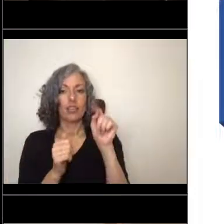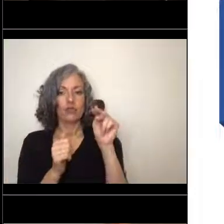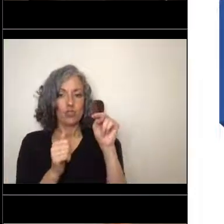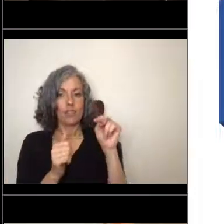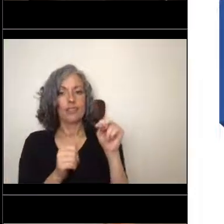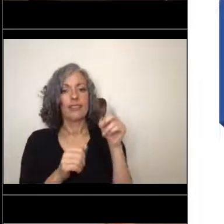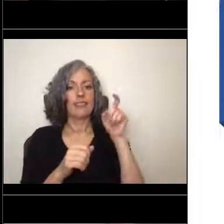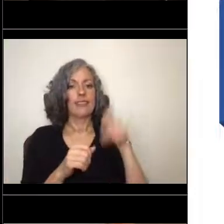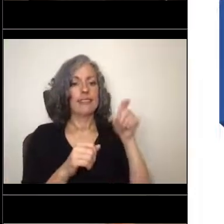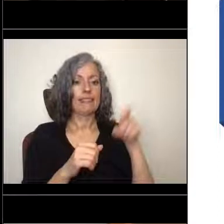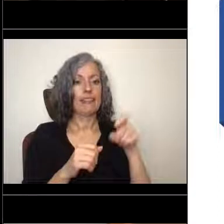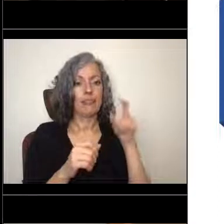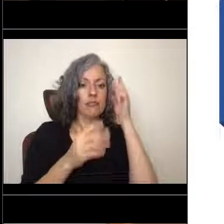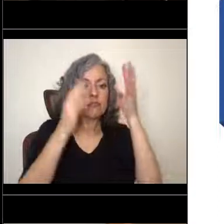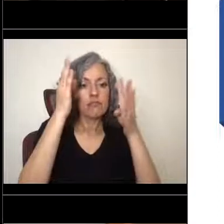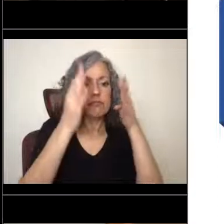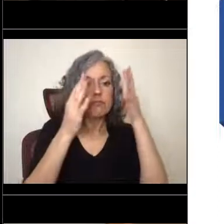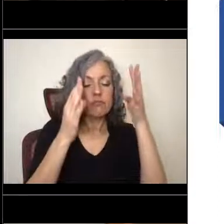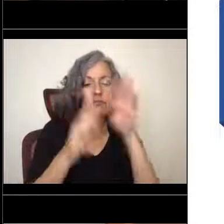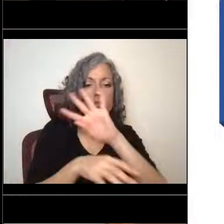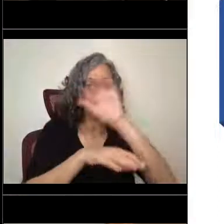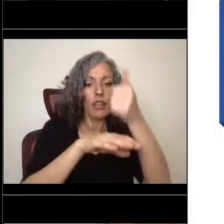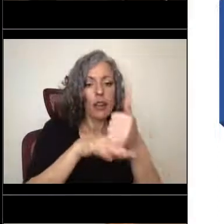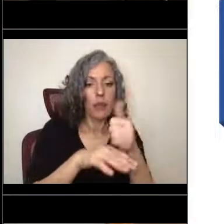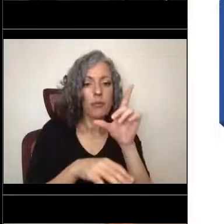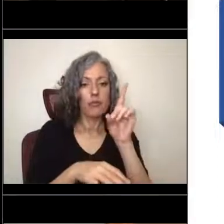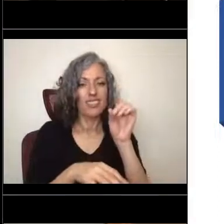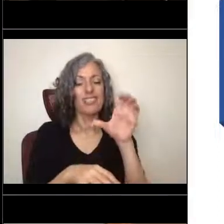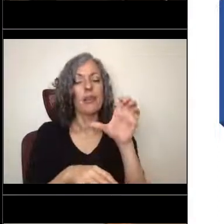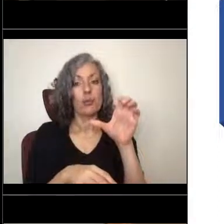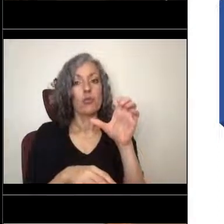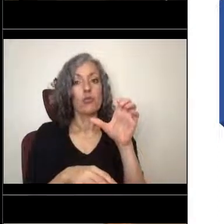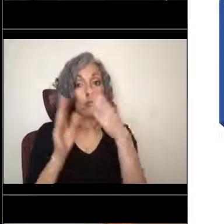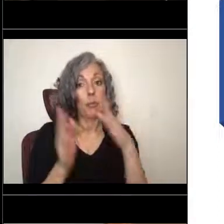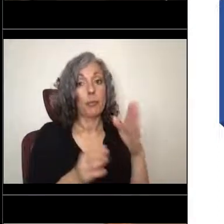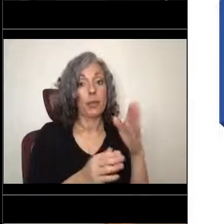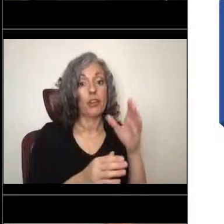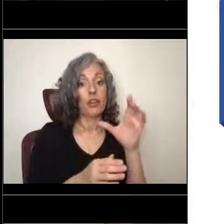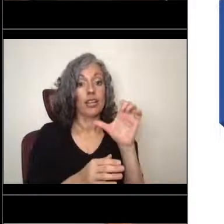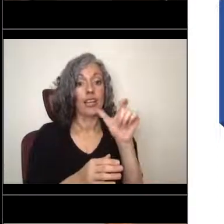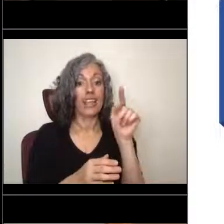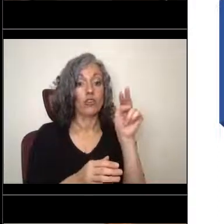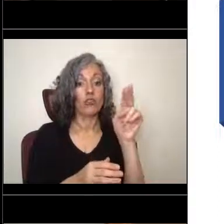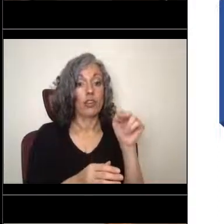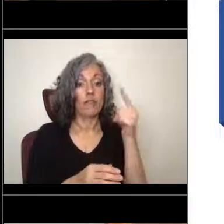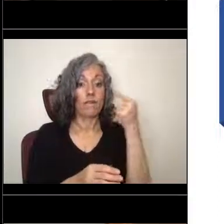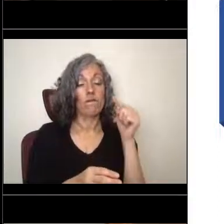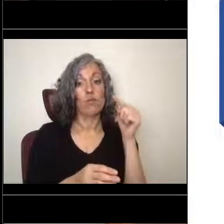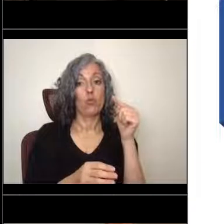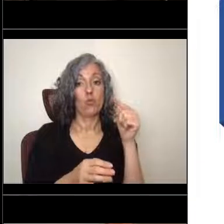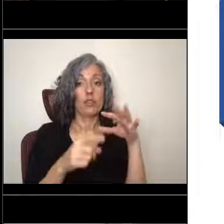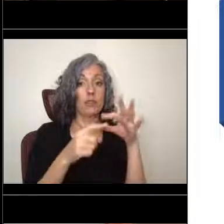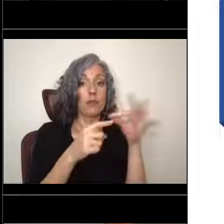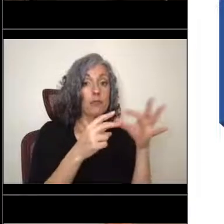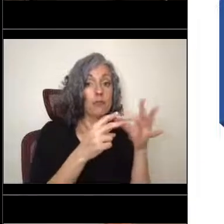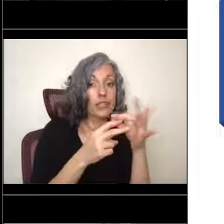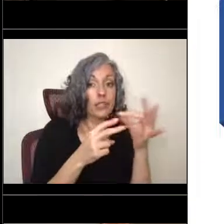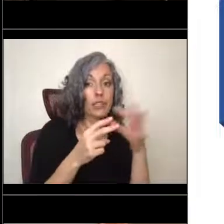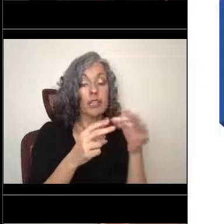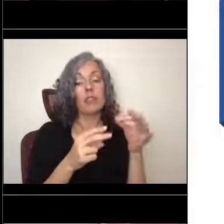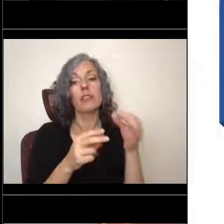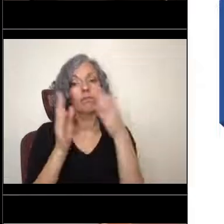investment strategy in place by December to prepare Caltrans for internal processes for scoring, selecting, and